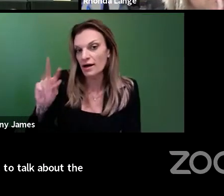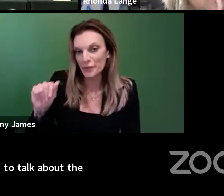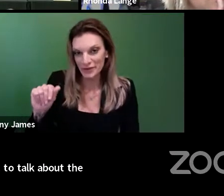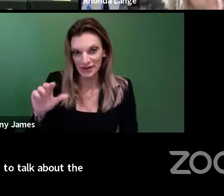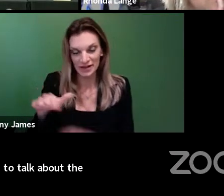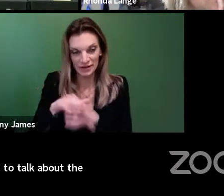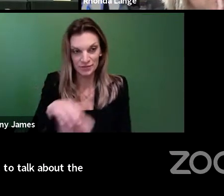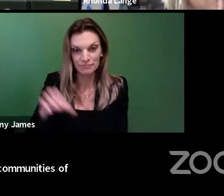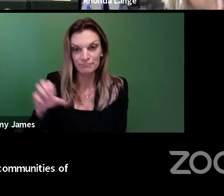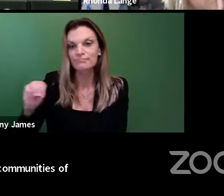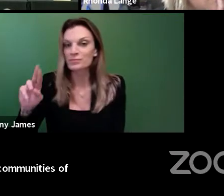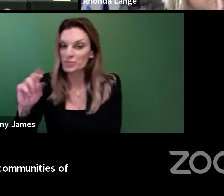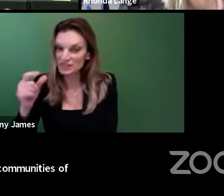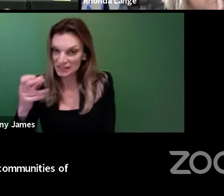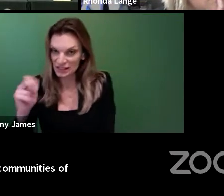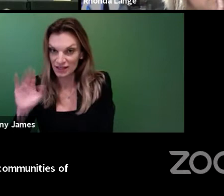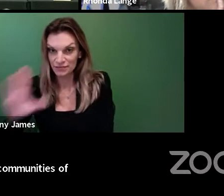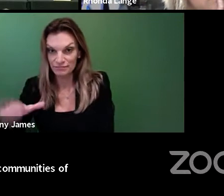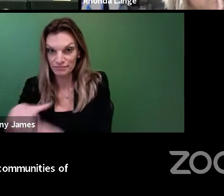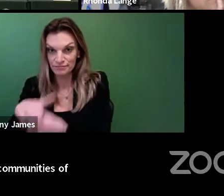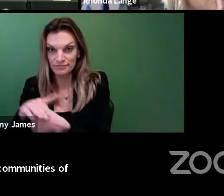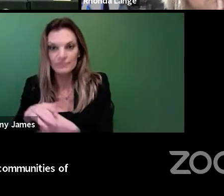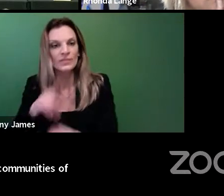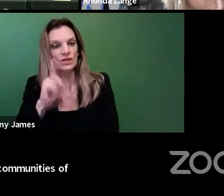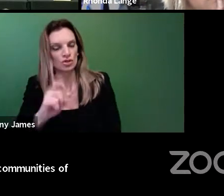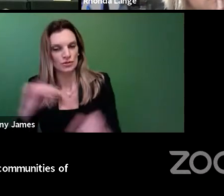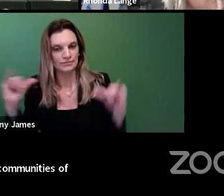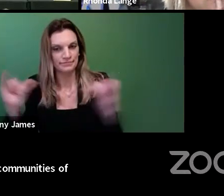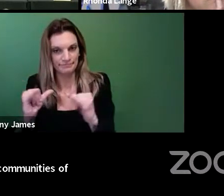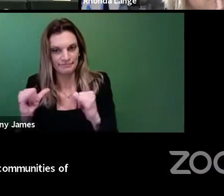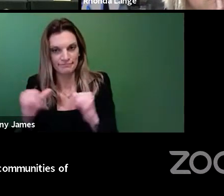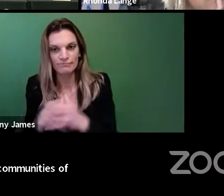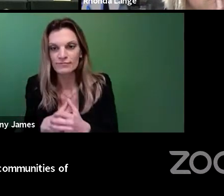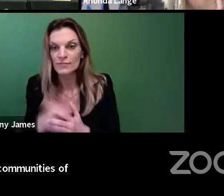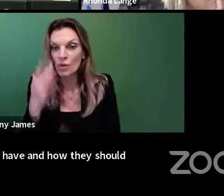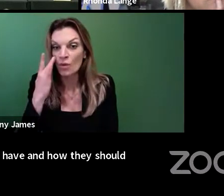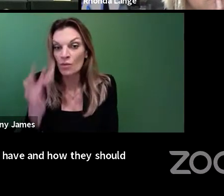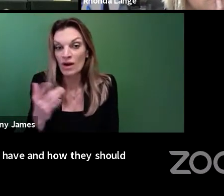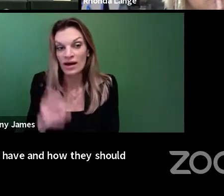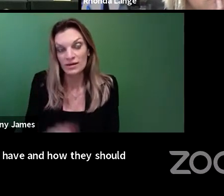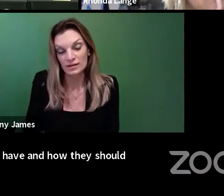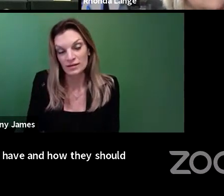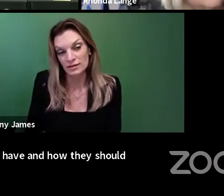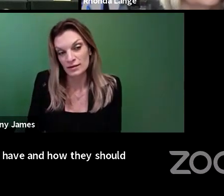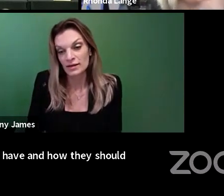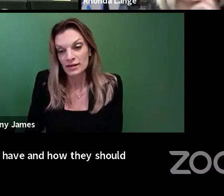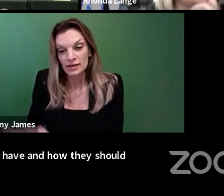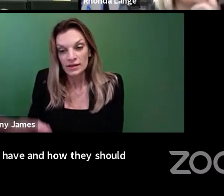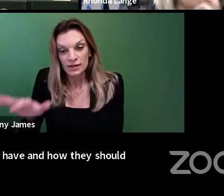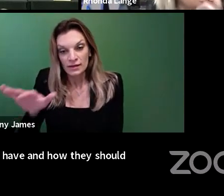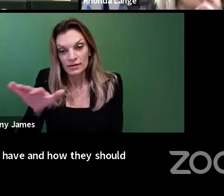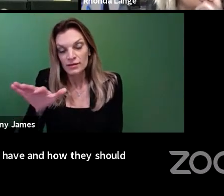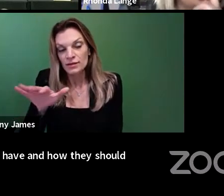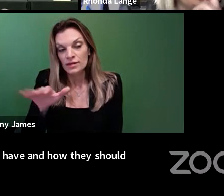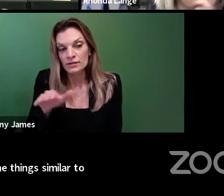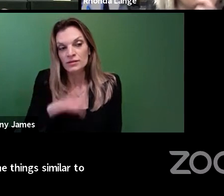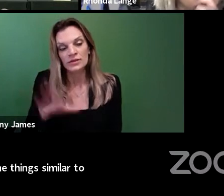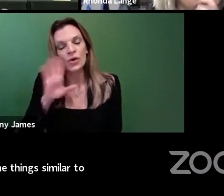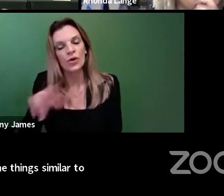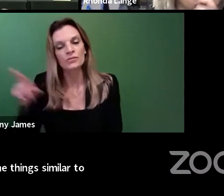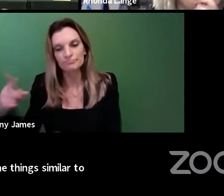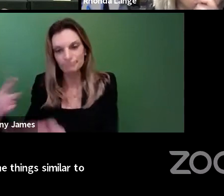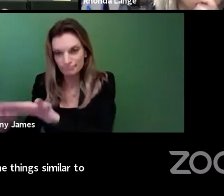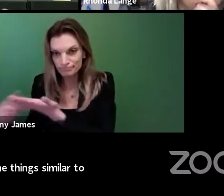and Muskegon County have and how they should be kept together. Not only are the things similar to what others have spoke about today related